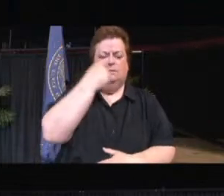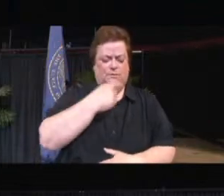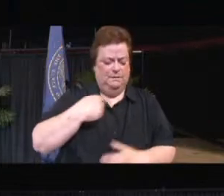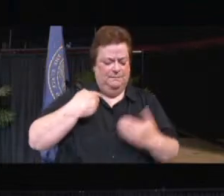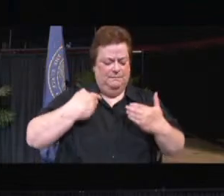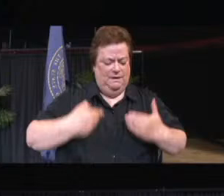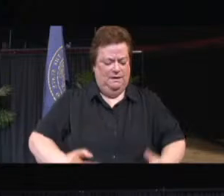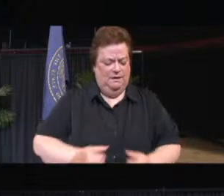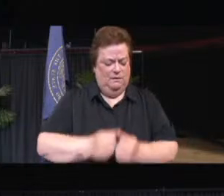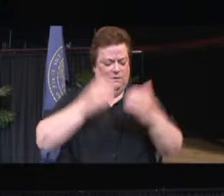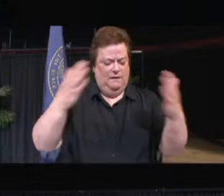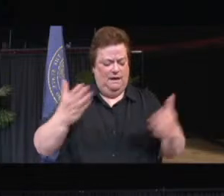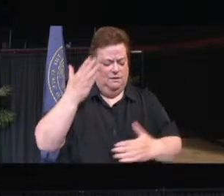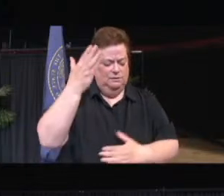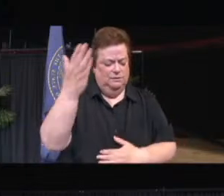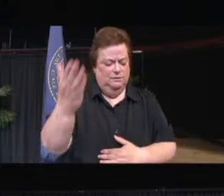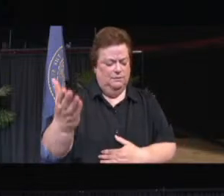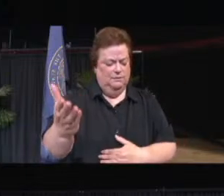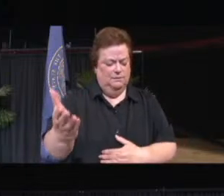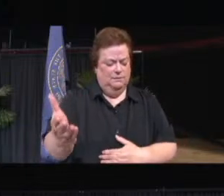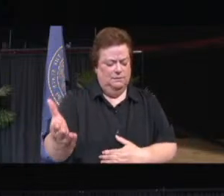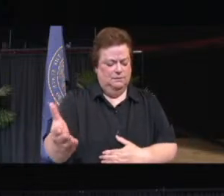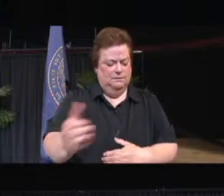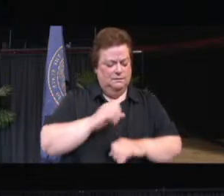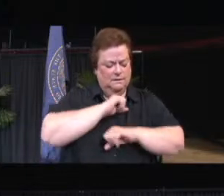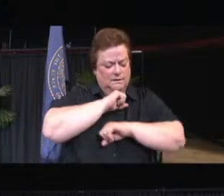who would I be without you?